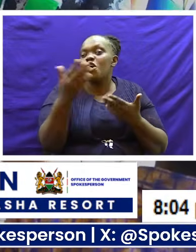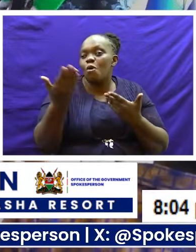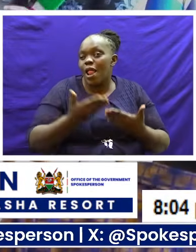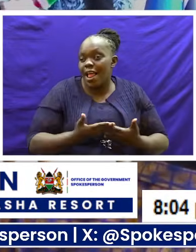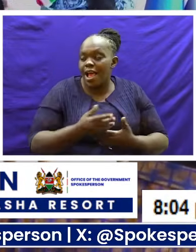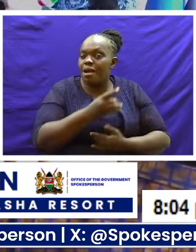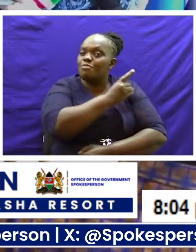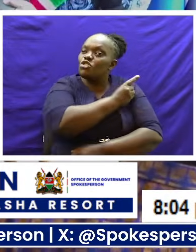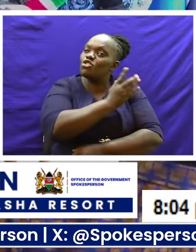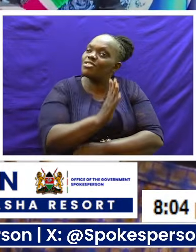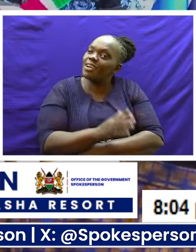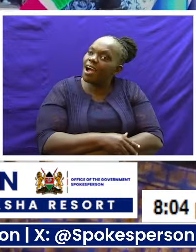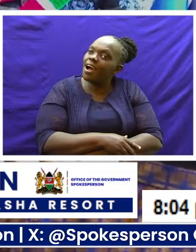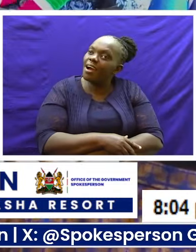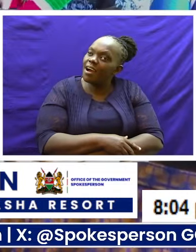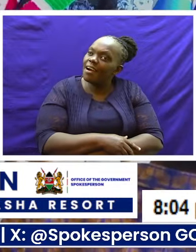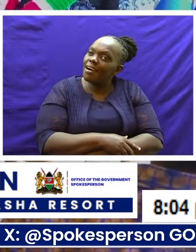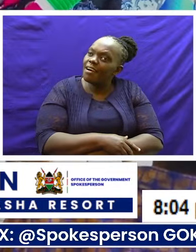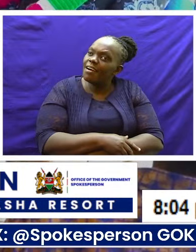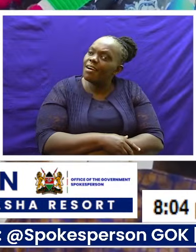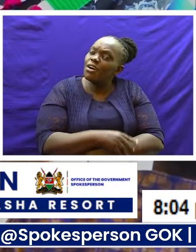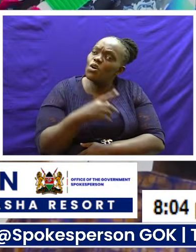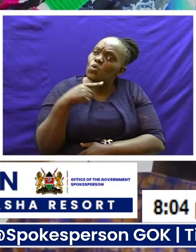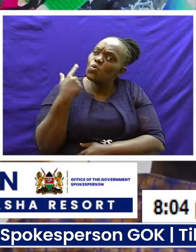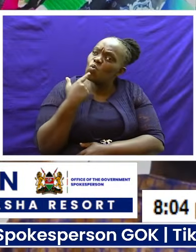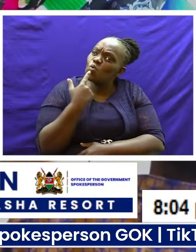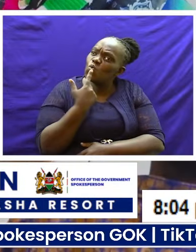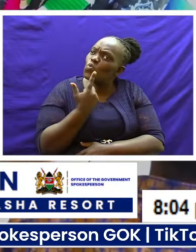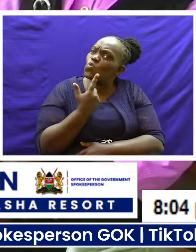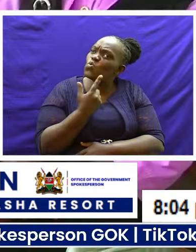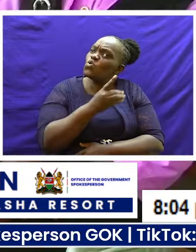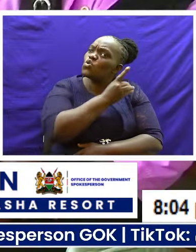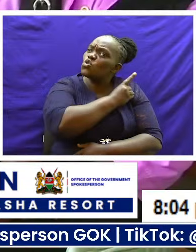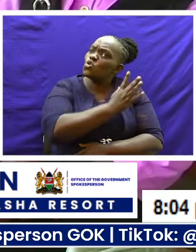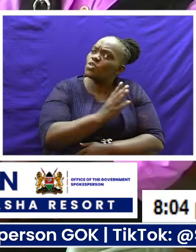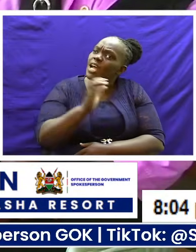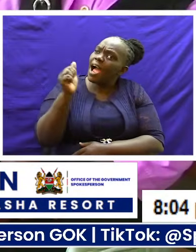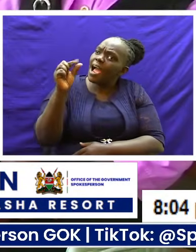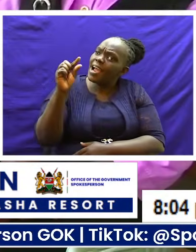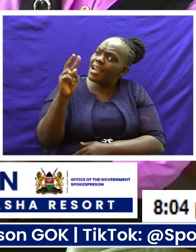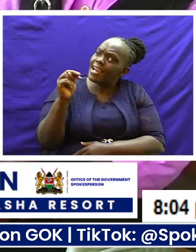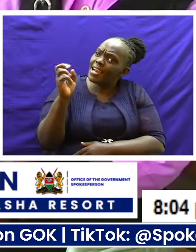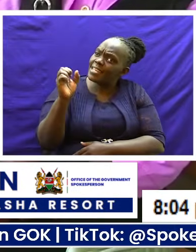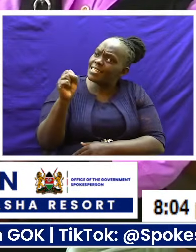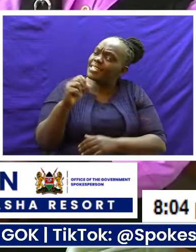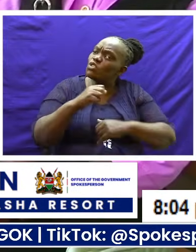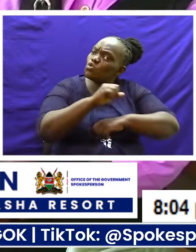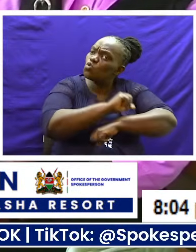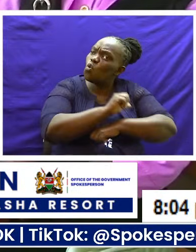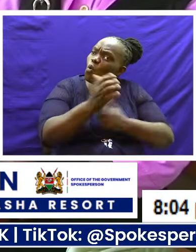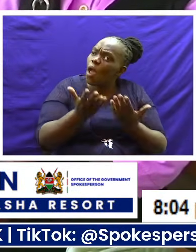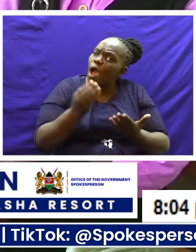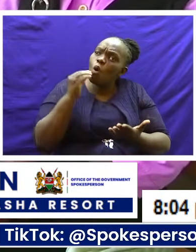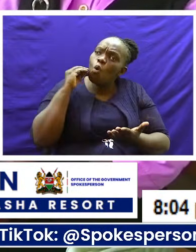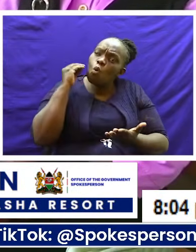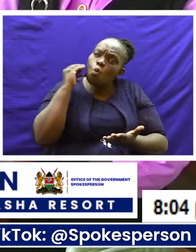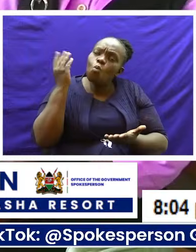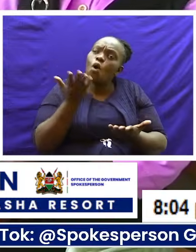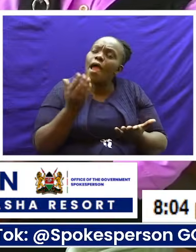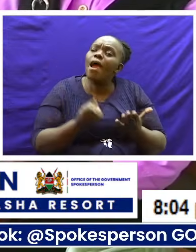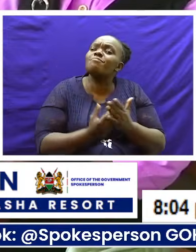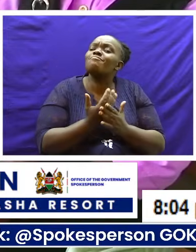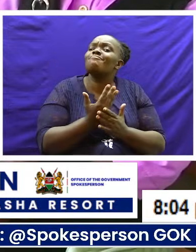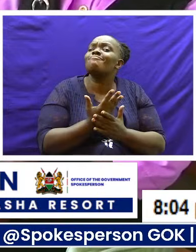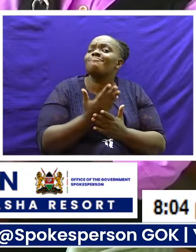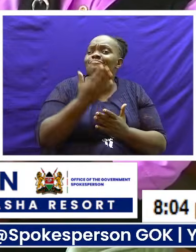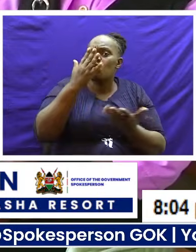Daktari. Yes. Who is Dr. Agnes Wahome? Umesoma wapi? Umelelewa wapi? It's good to get to know a